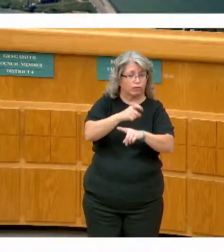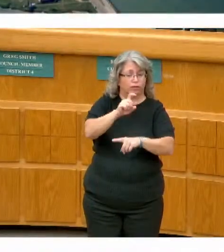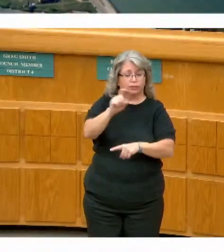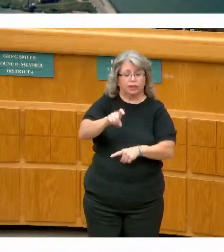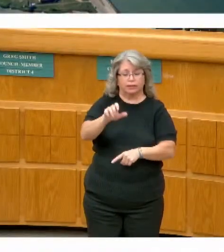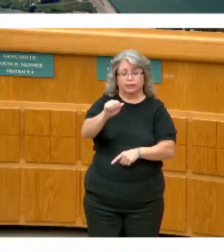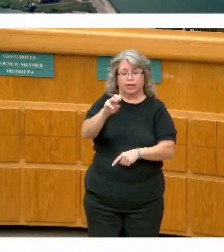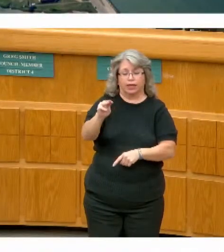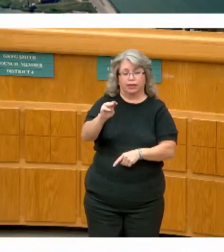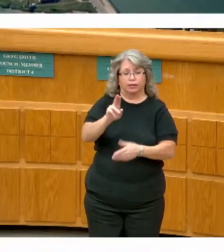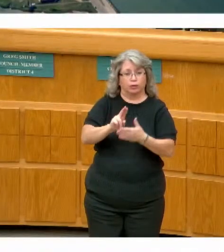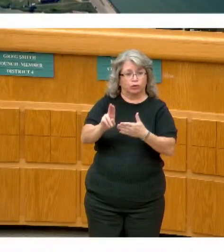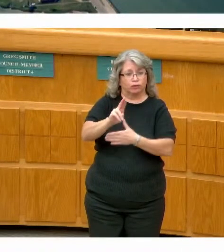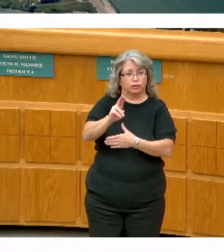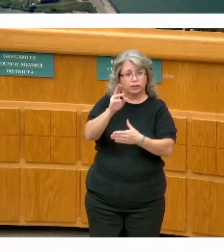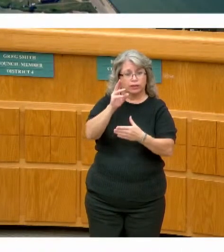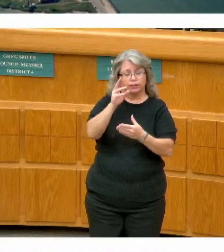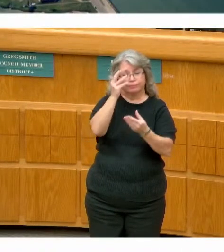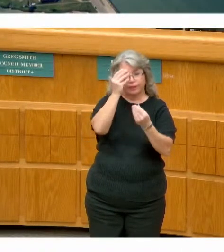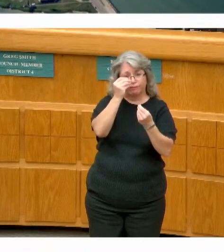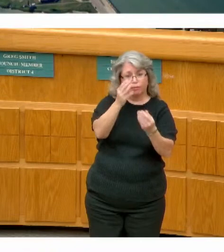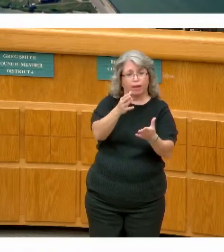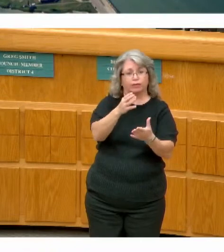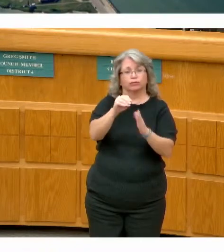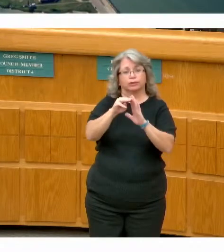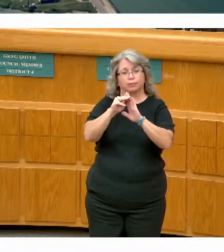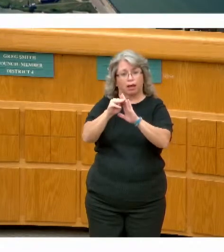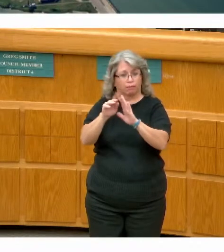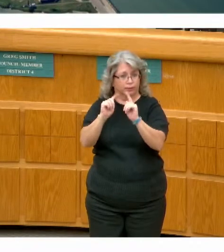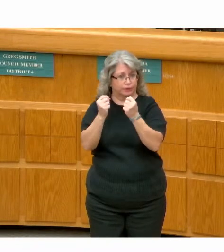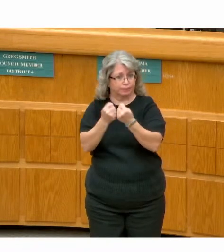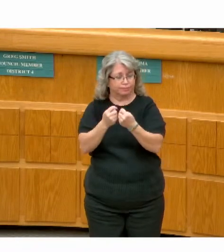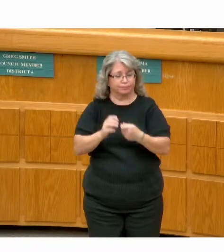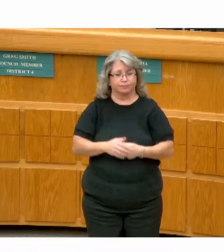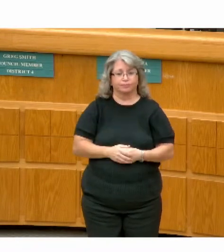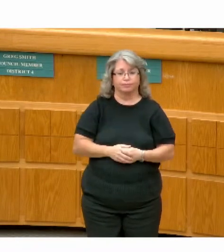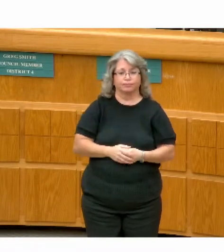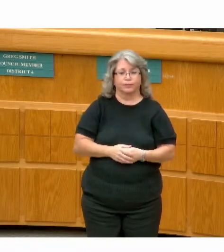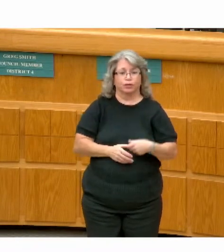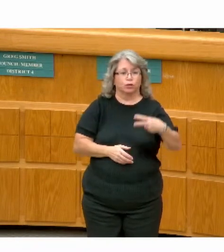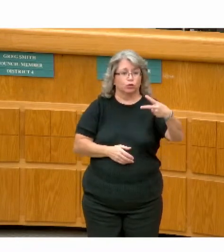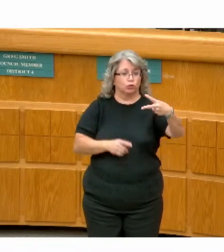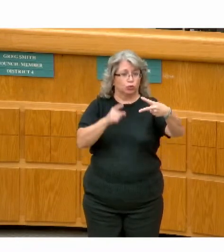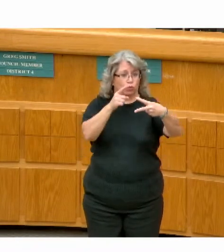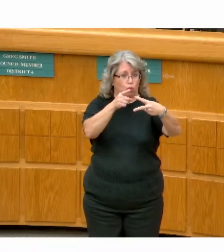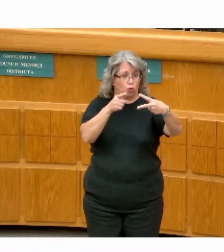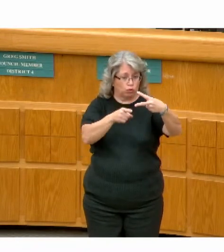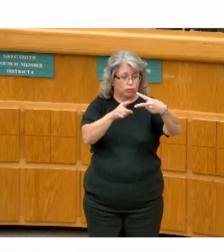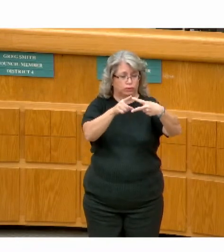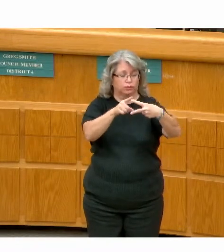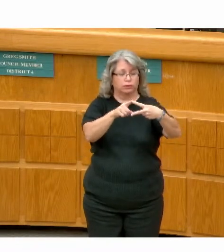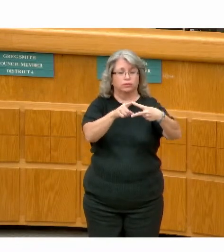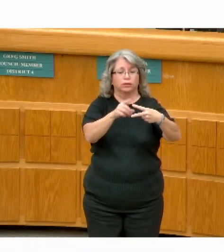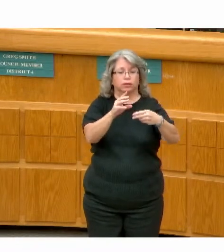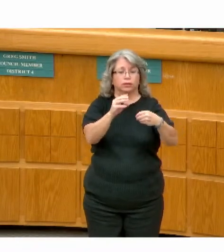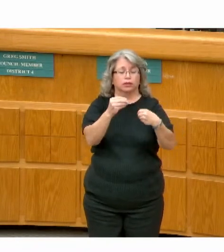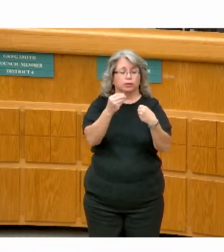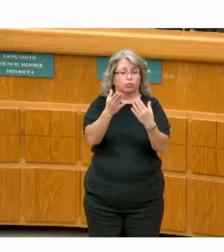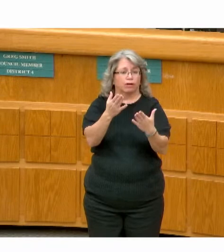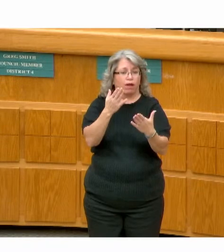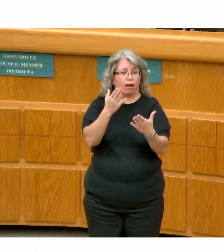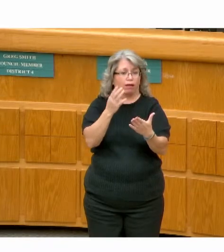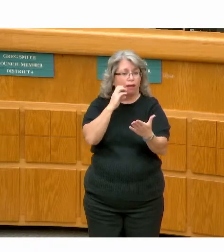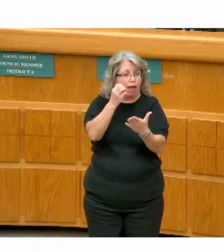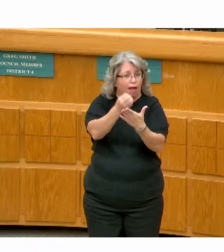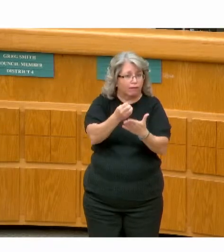University Corpus Christi Informatics and Modeling team. We have 2 objectives. One is to enable evidence-based